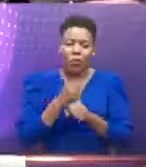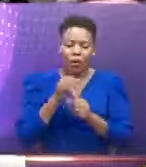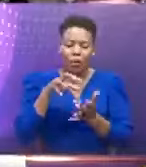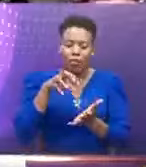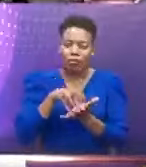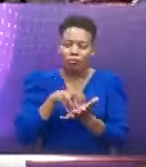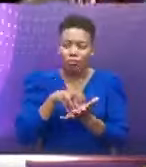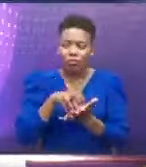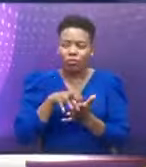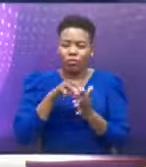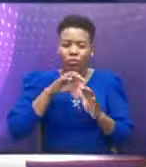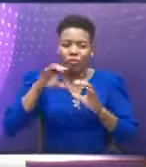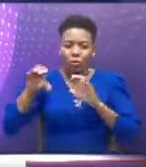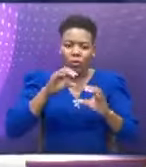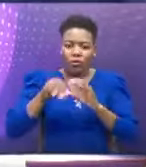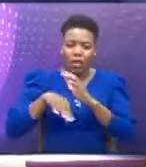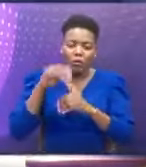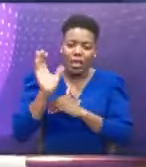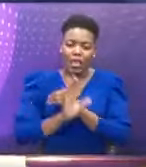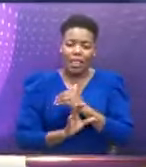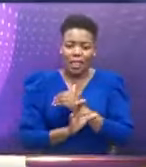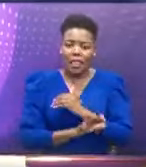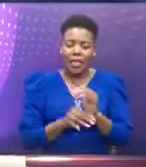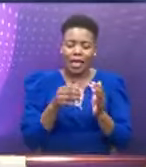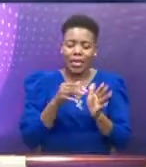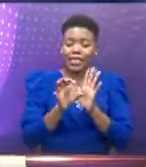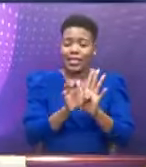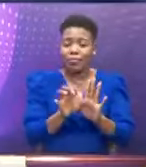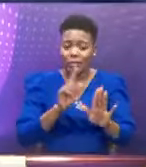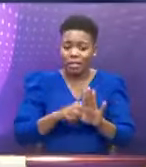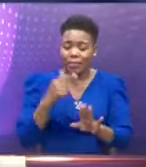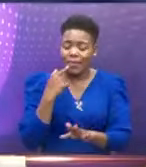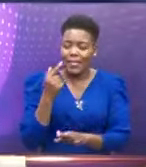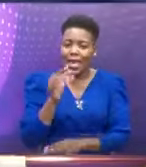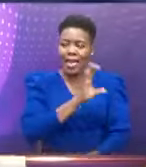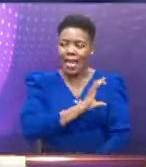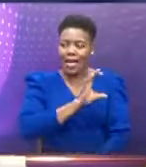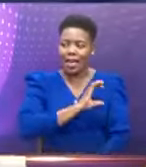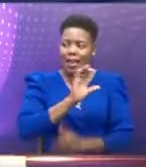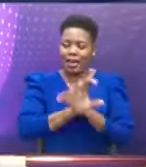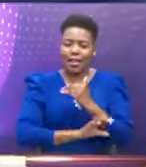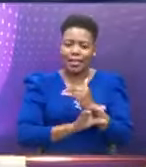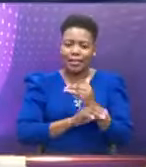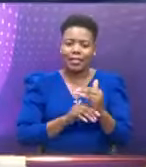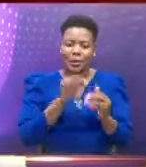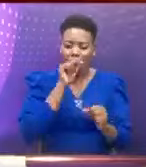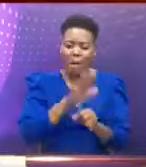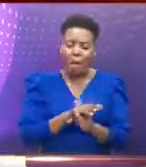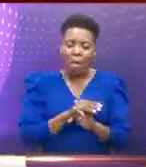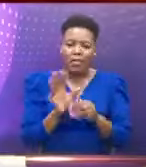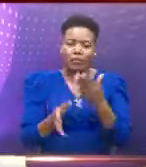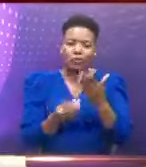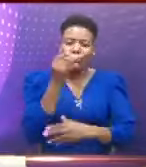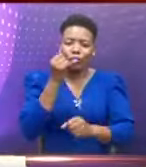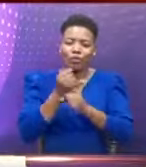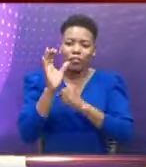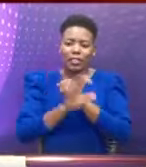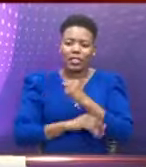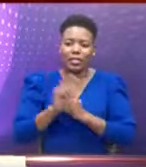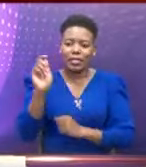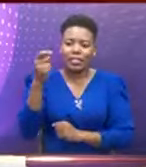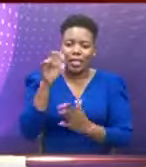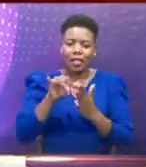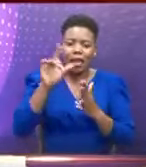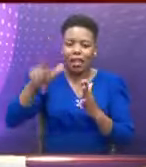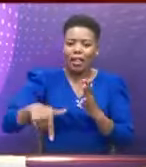mar tudruok gi pinje maoko. Ranyisi en kane owacho ni piny Canada ne dhi chiwo thuolo mag tije ne piny Kenya, gino